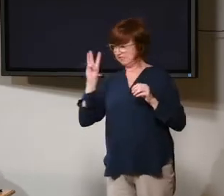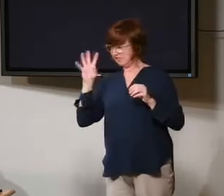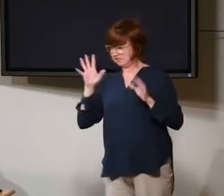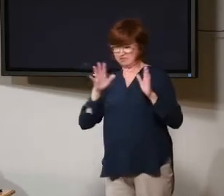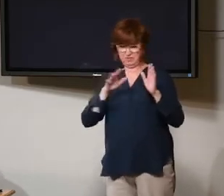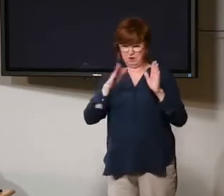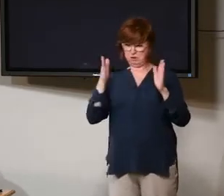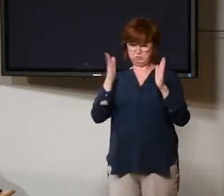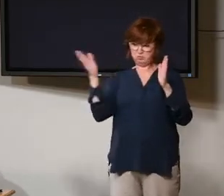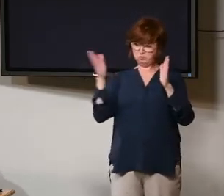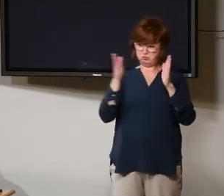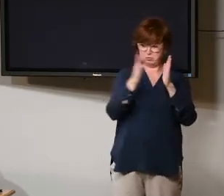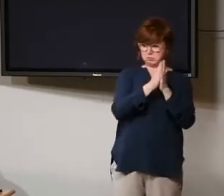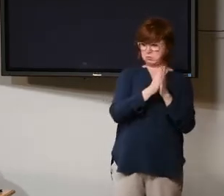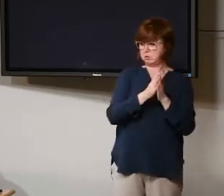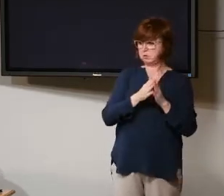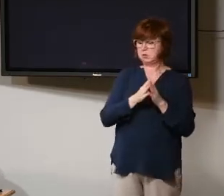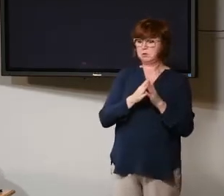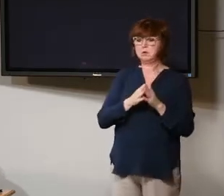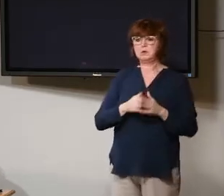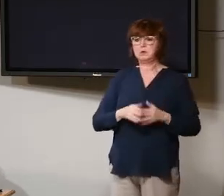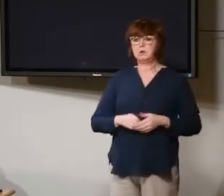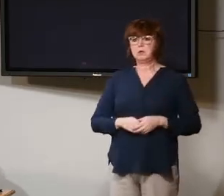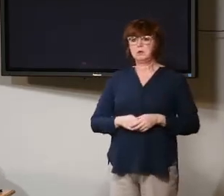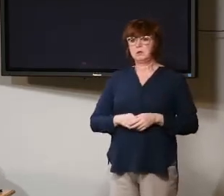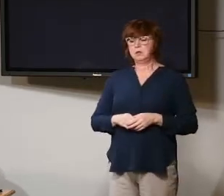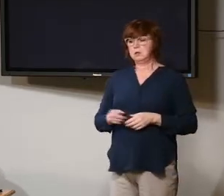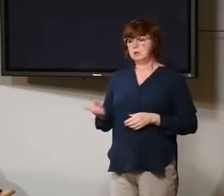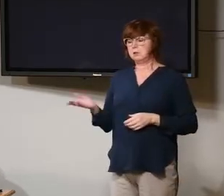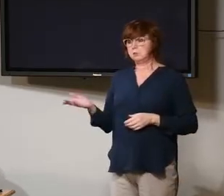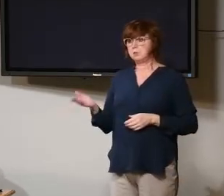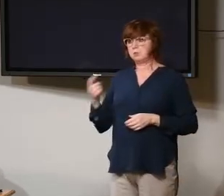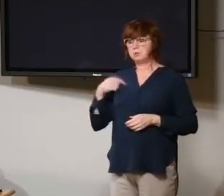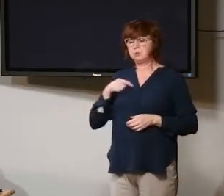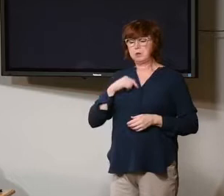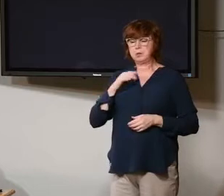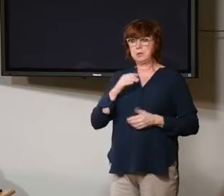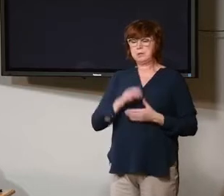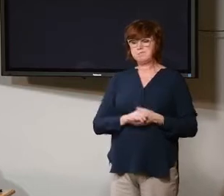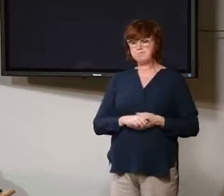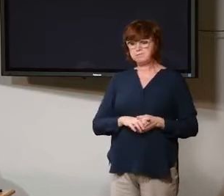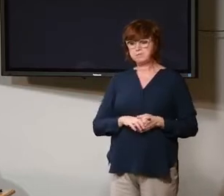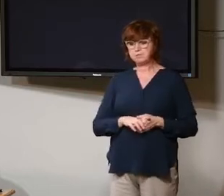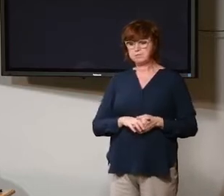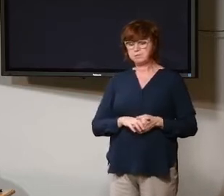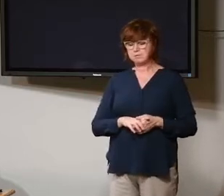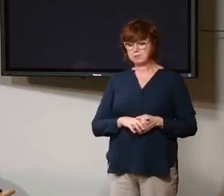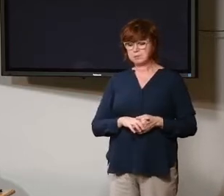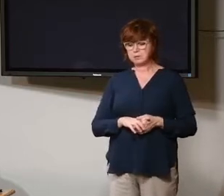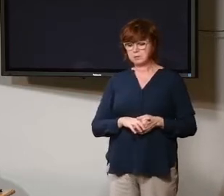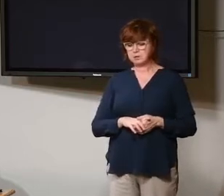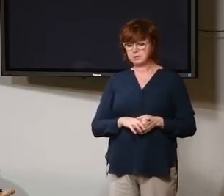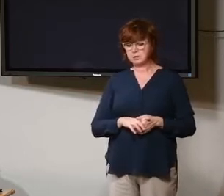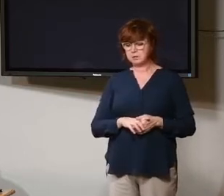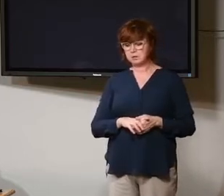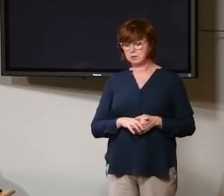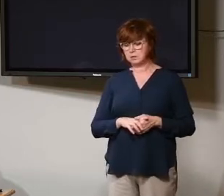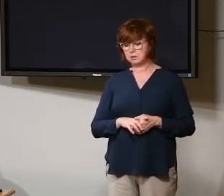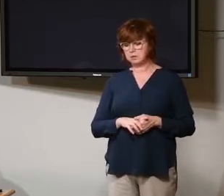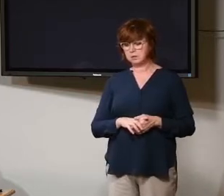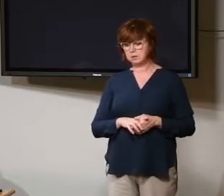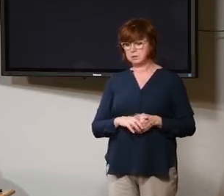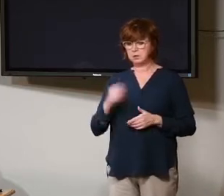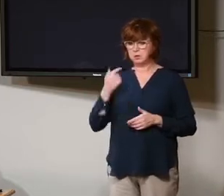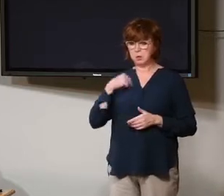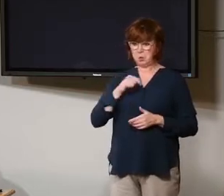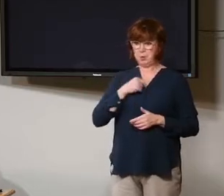affected in the province. Yeah, we were trying to get enough numbers so that we could start breaking it down,